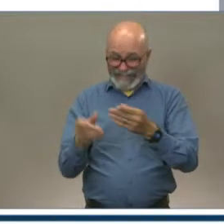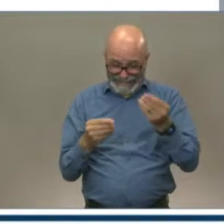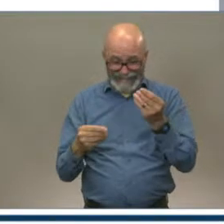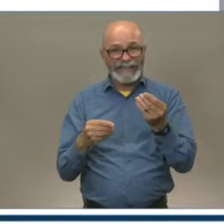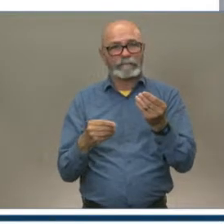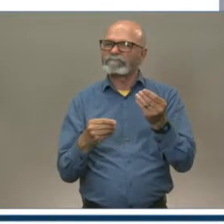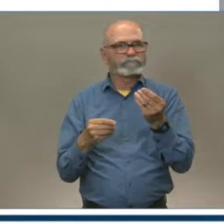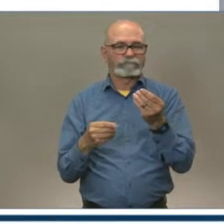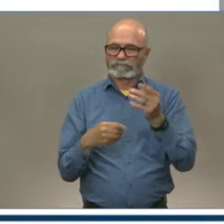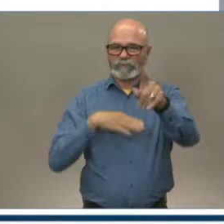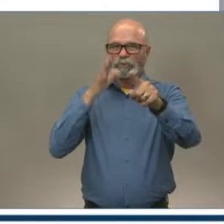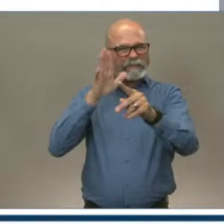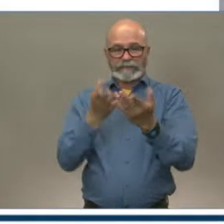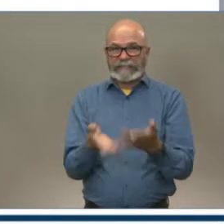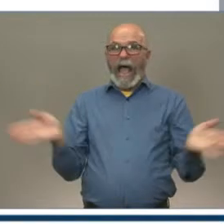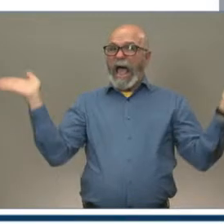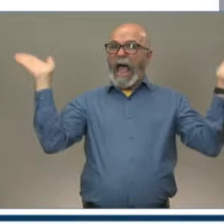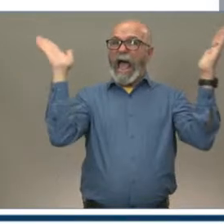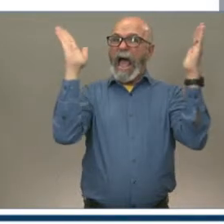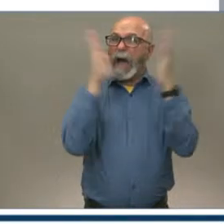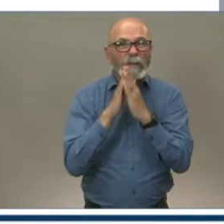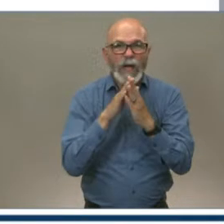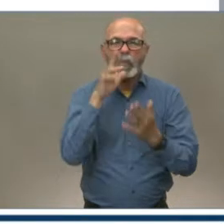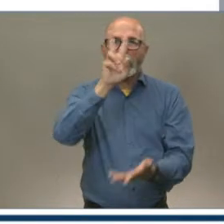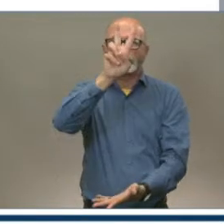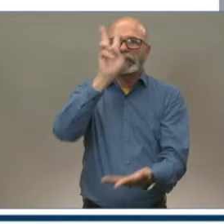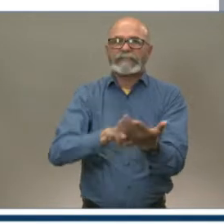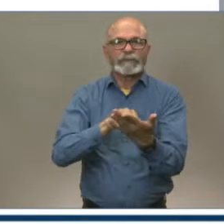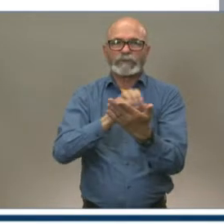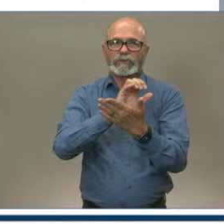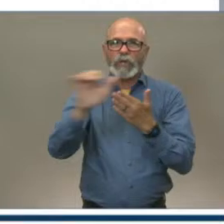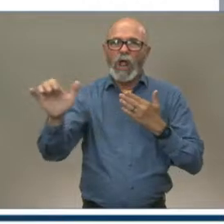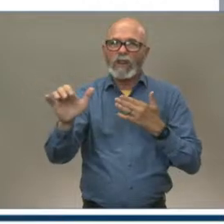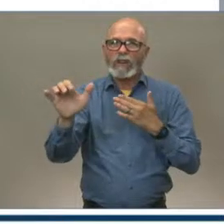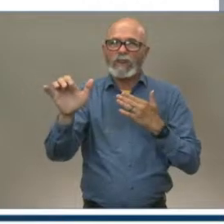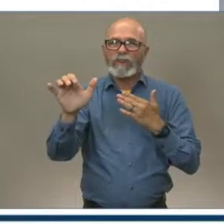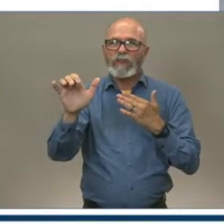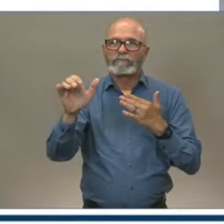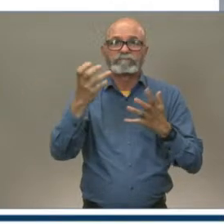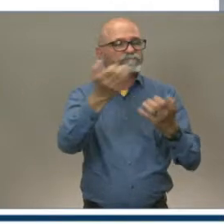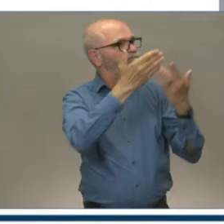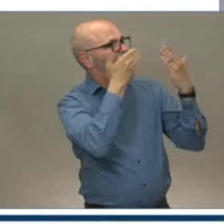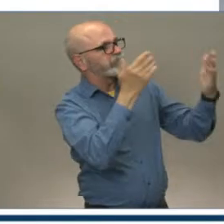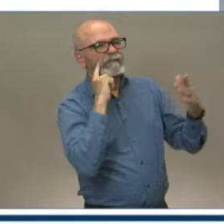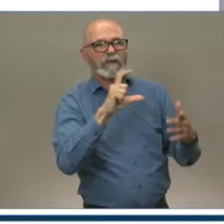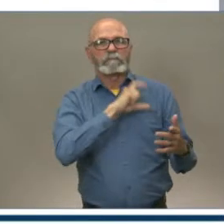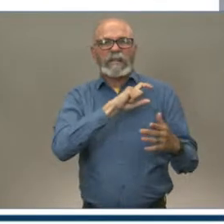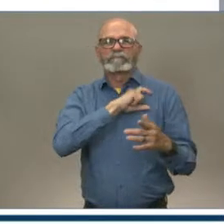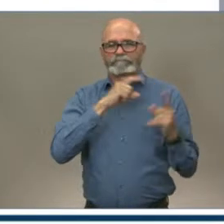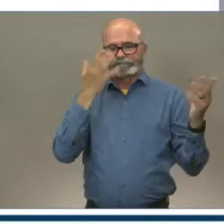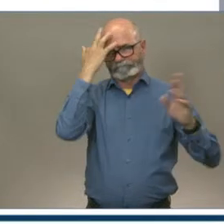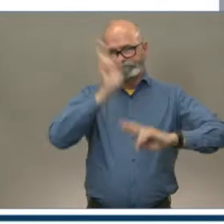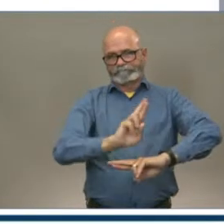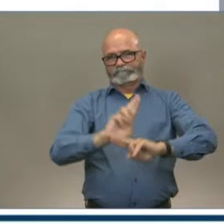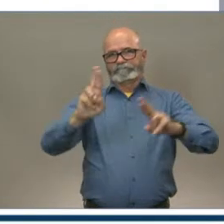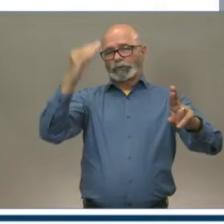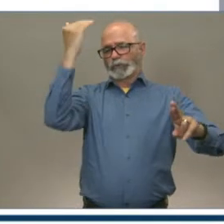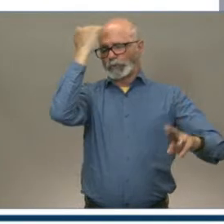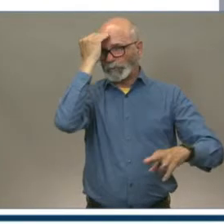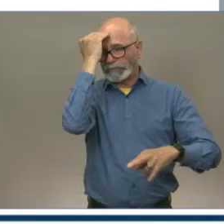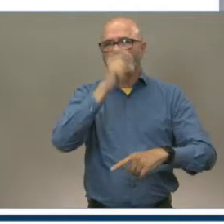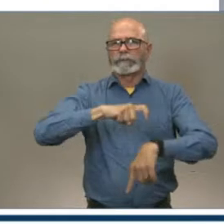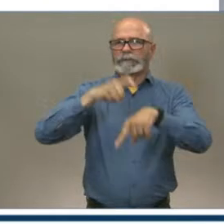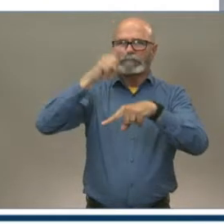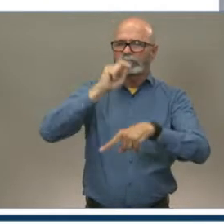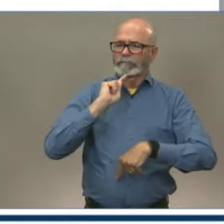from $1,000 to $2,000. I want to thank our regional police for understanding the seriousness of these gatherings and